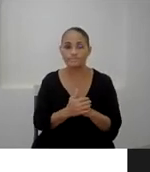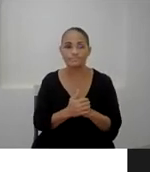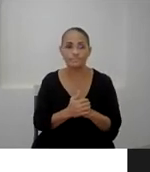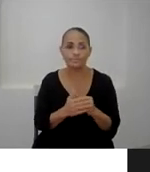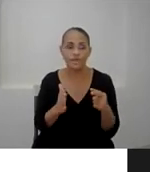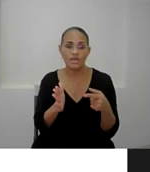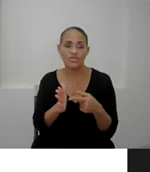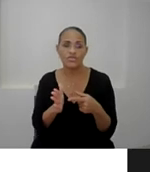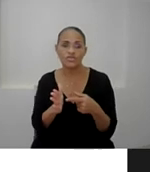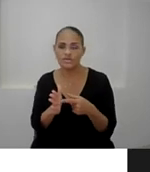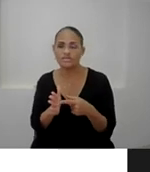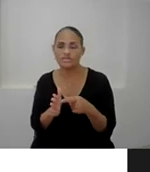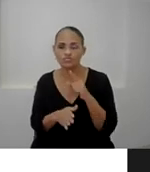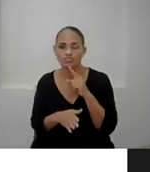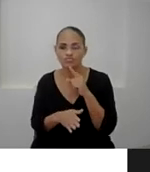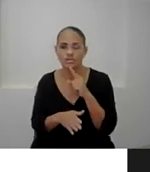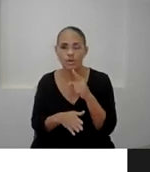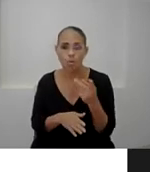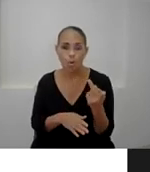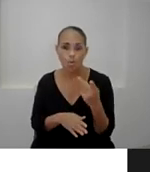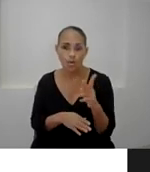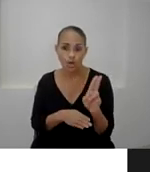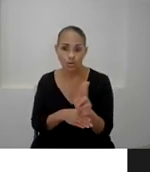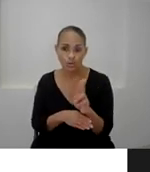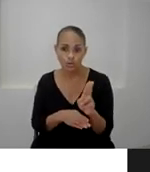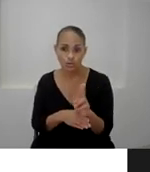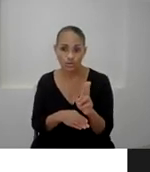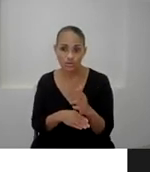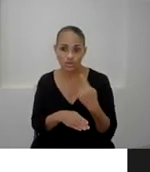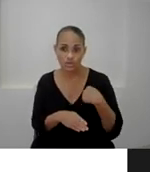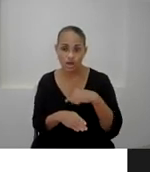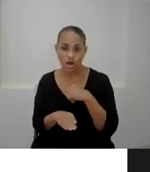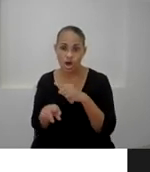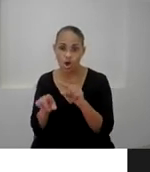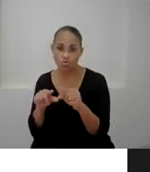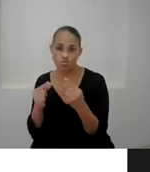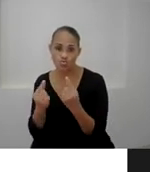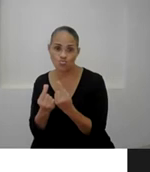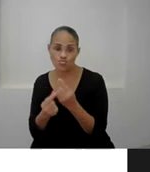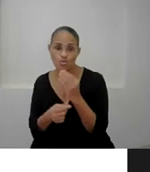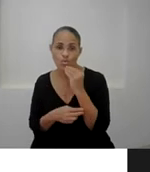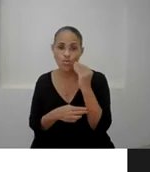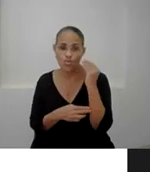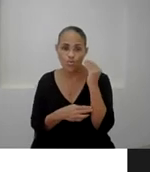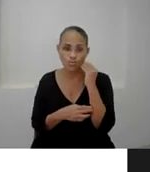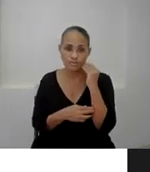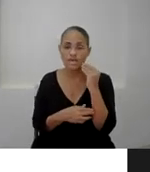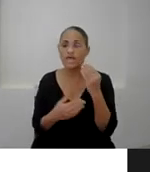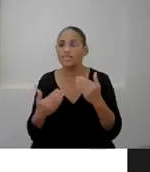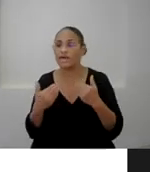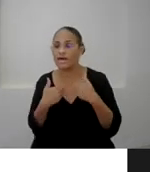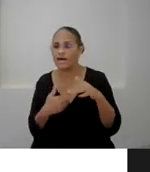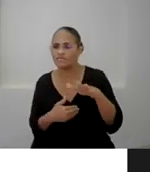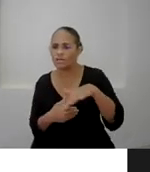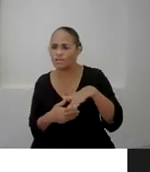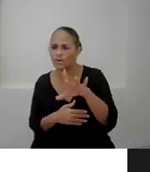This is, as I say, this is what we are using in our group homes. They've got about